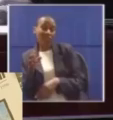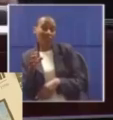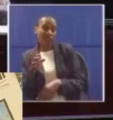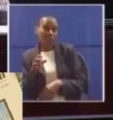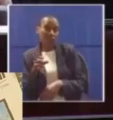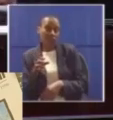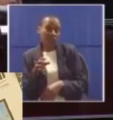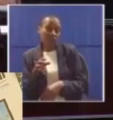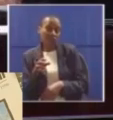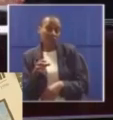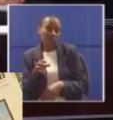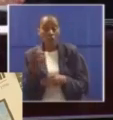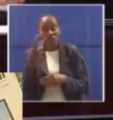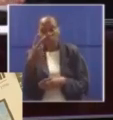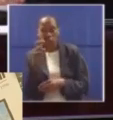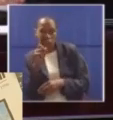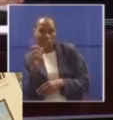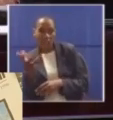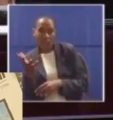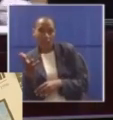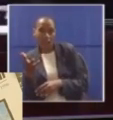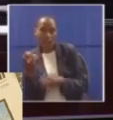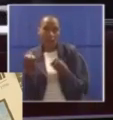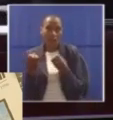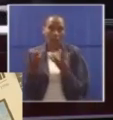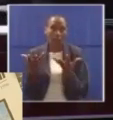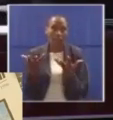I said earlier, the number of